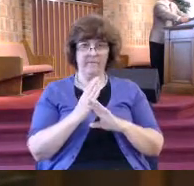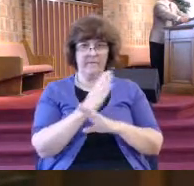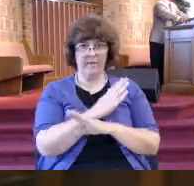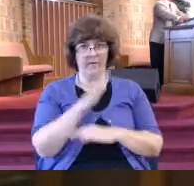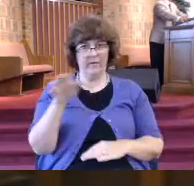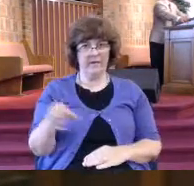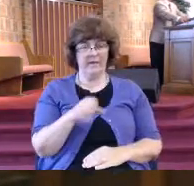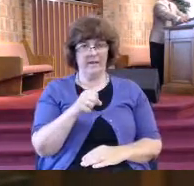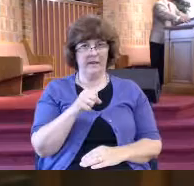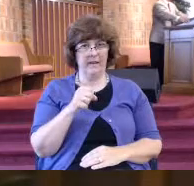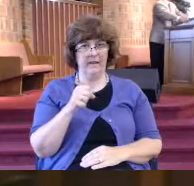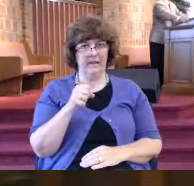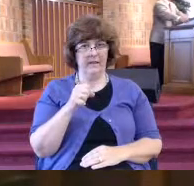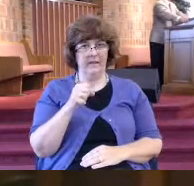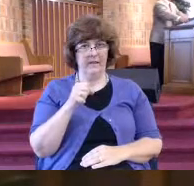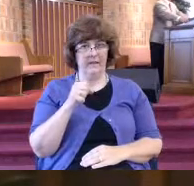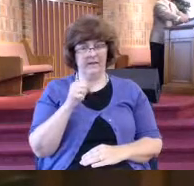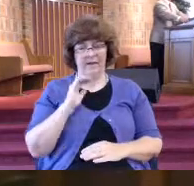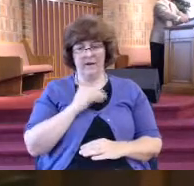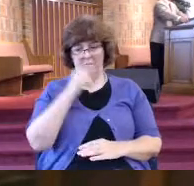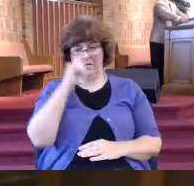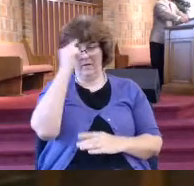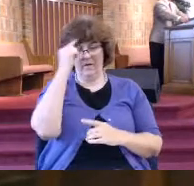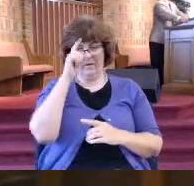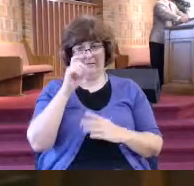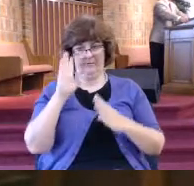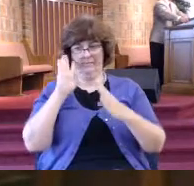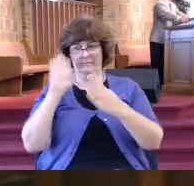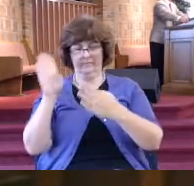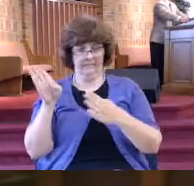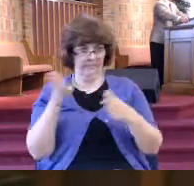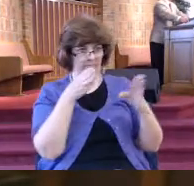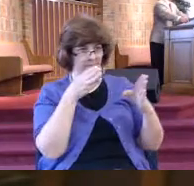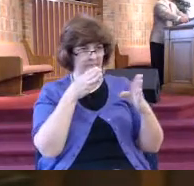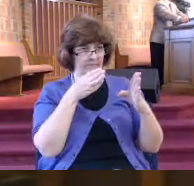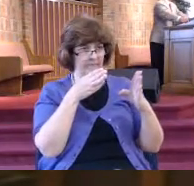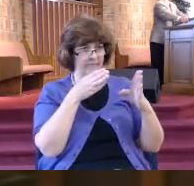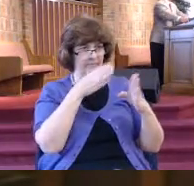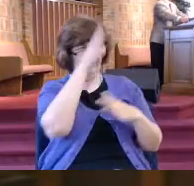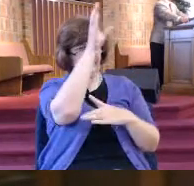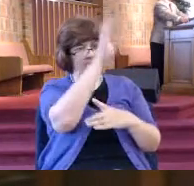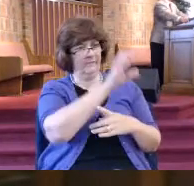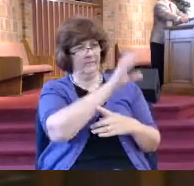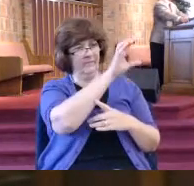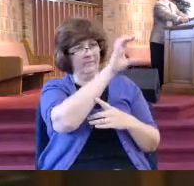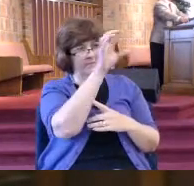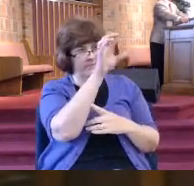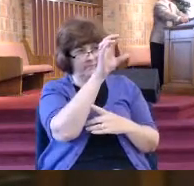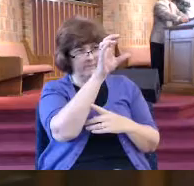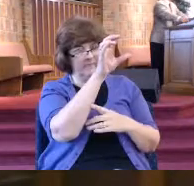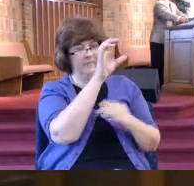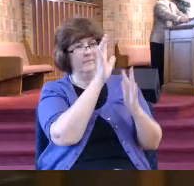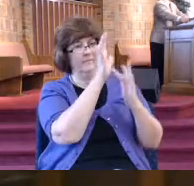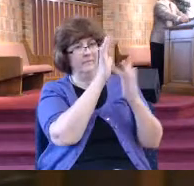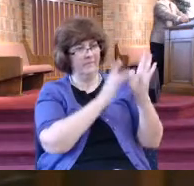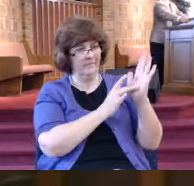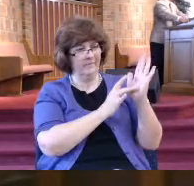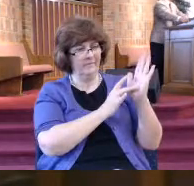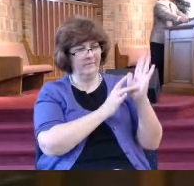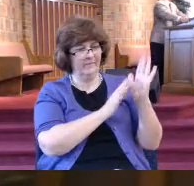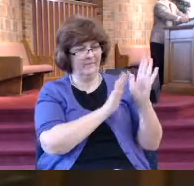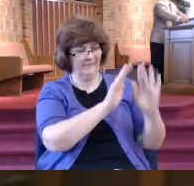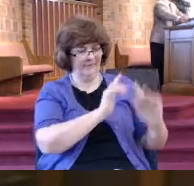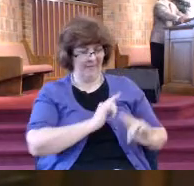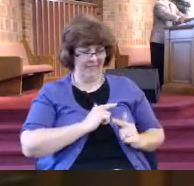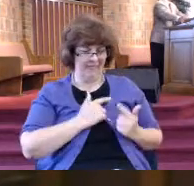take our center thoughts back to the cross. We think about Jesus. We think about his life, his perfect life, we